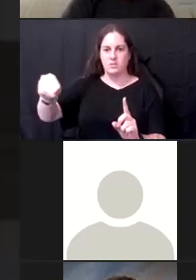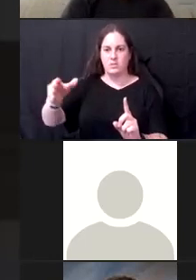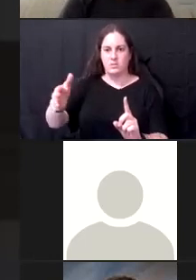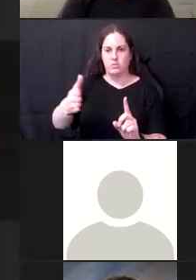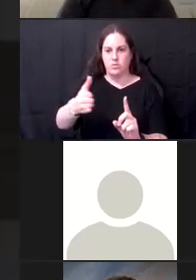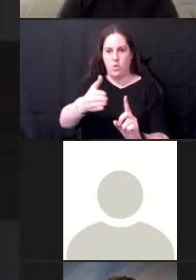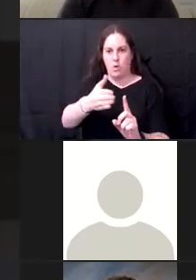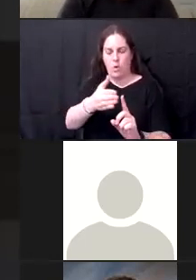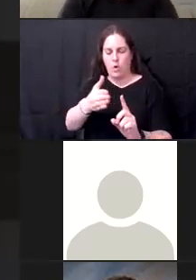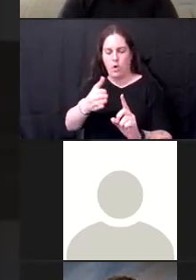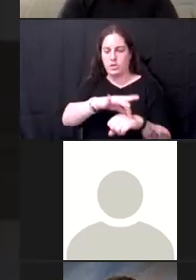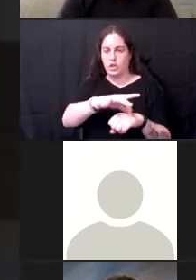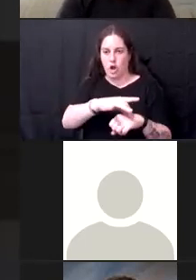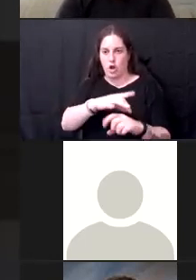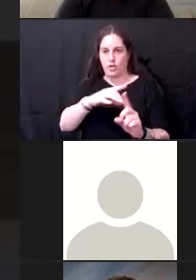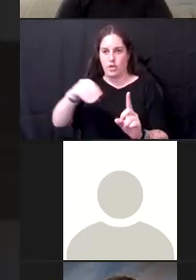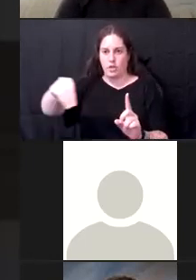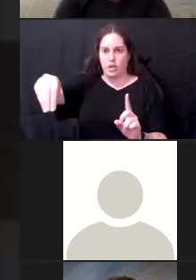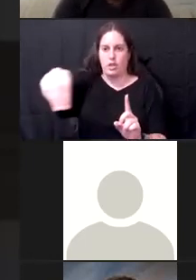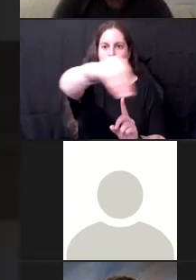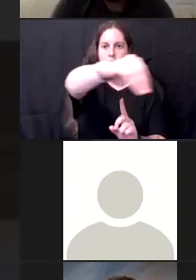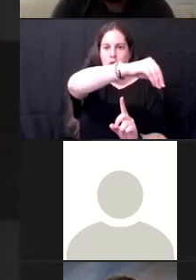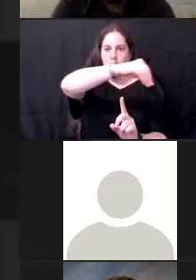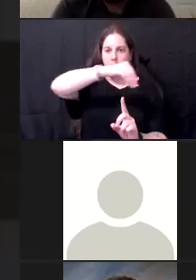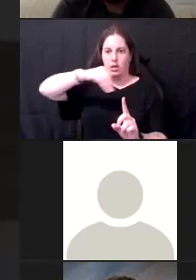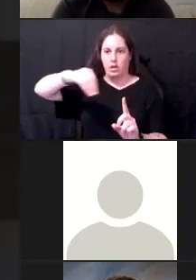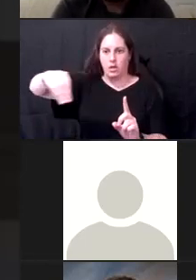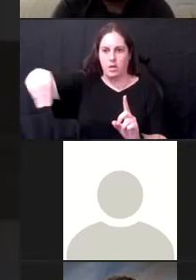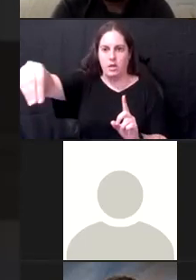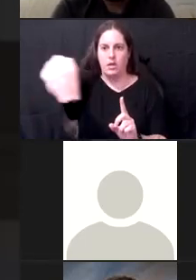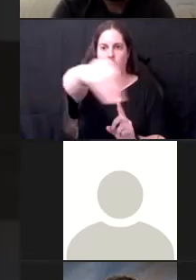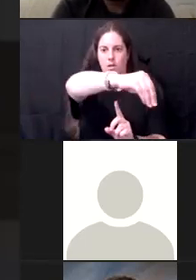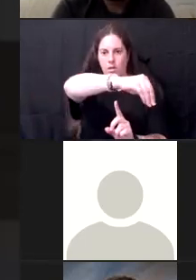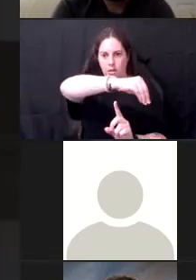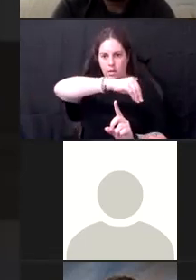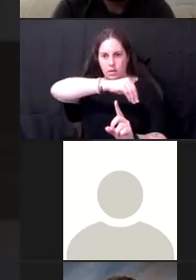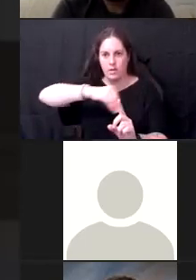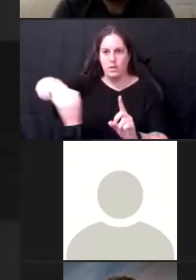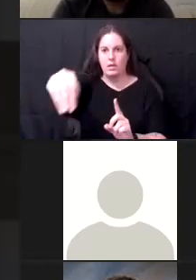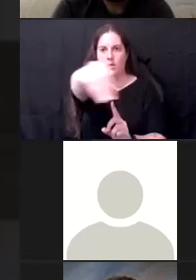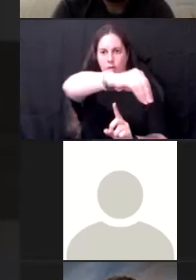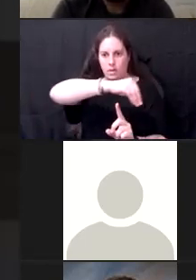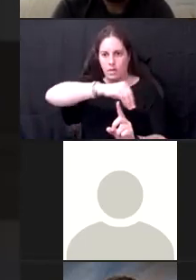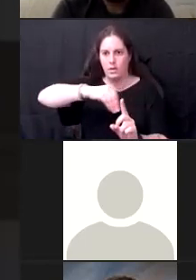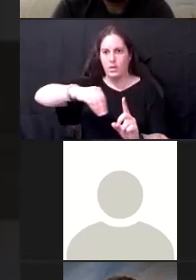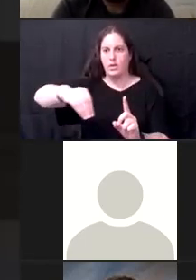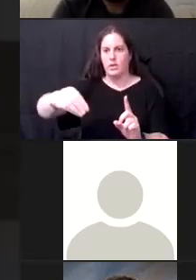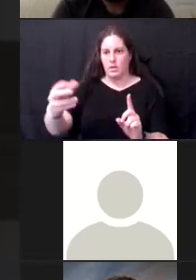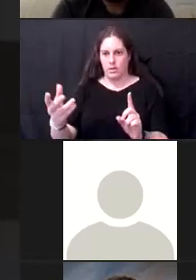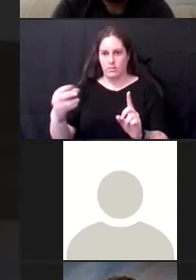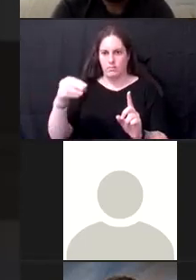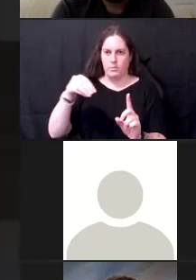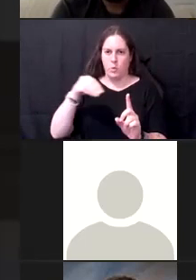because it's being pulled toward the Earth. It's being accelerated toward the Earth, okay? And